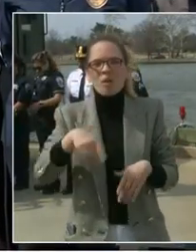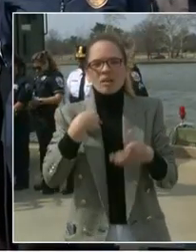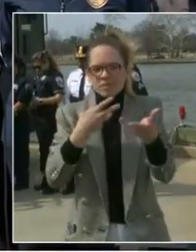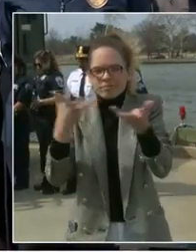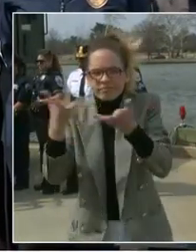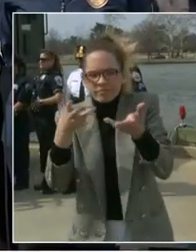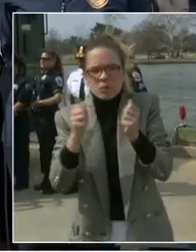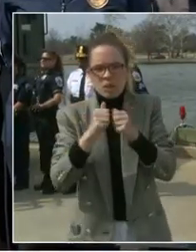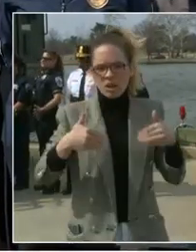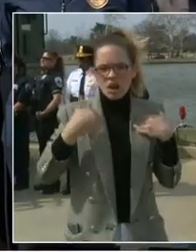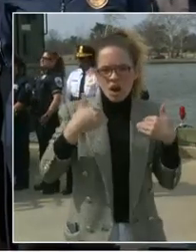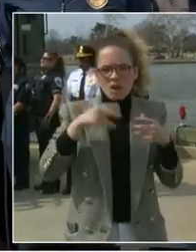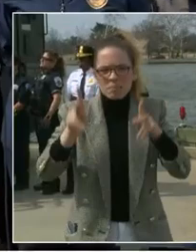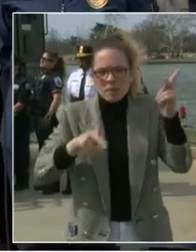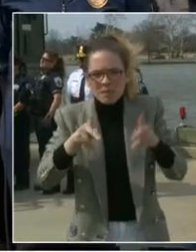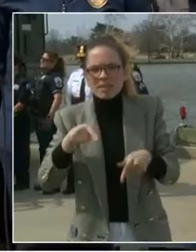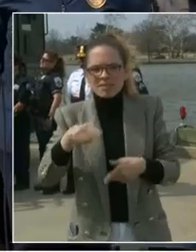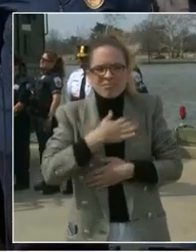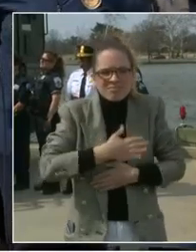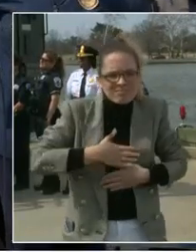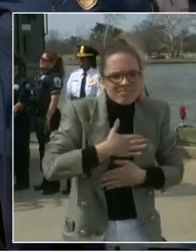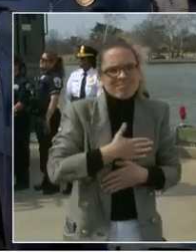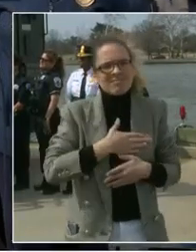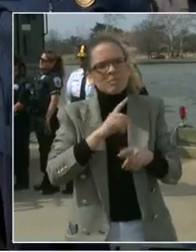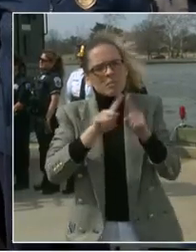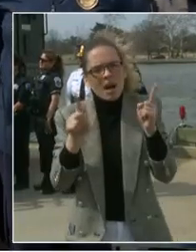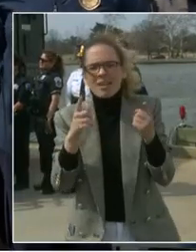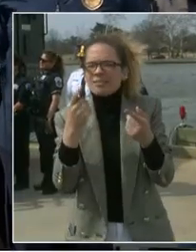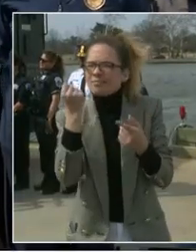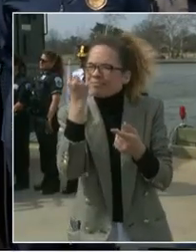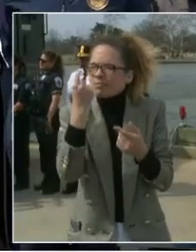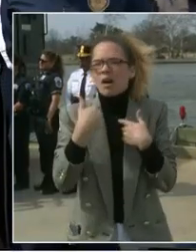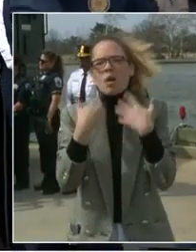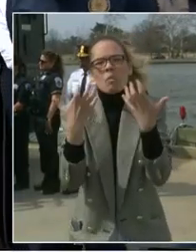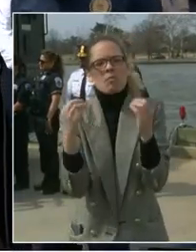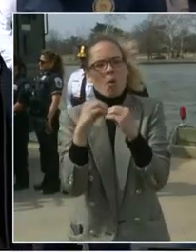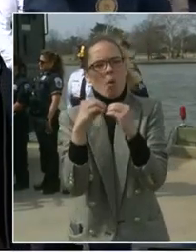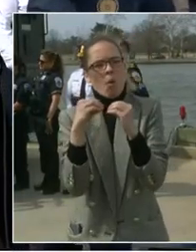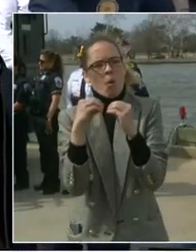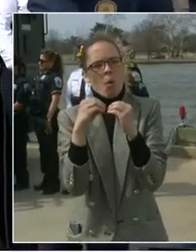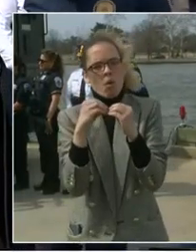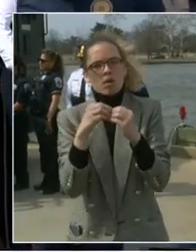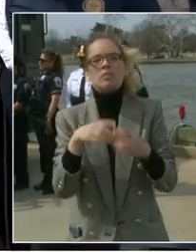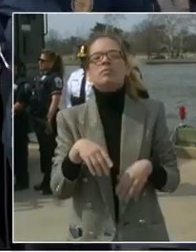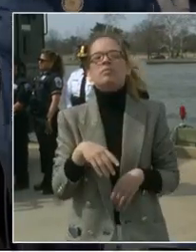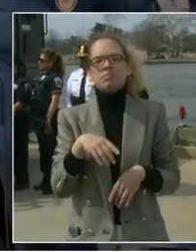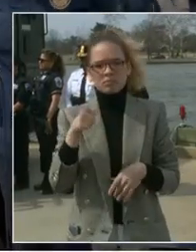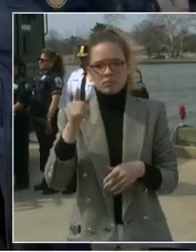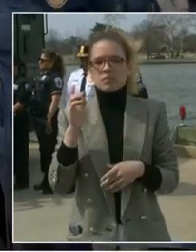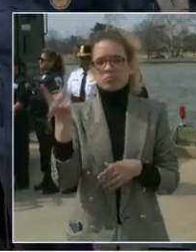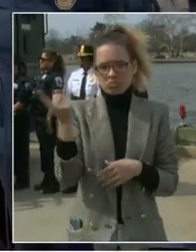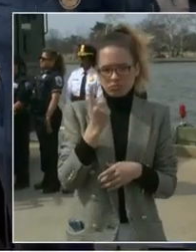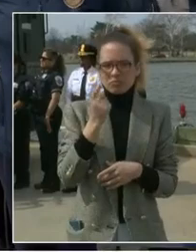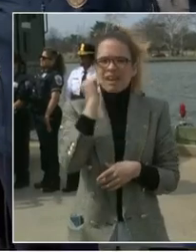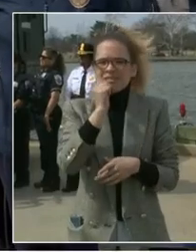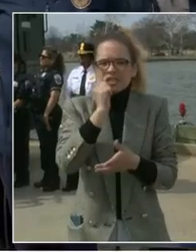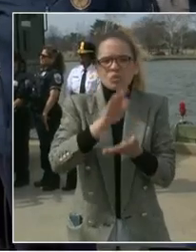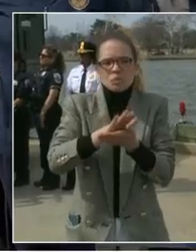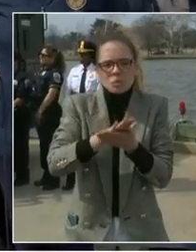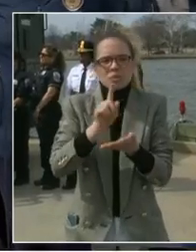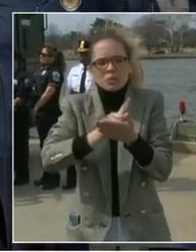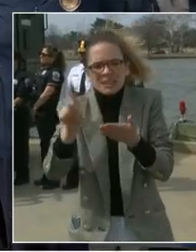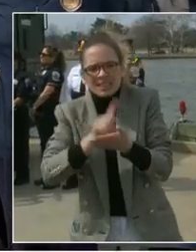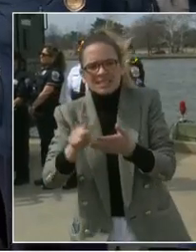to do more for the community. There was an officer who would come to our school weekly who saw that I had more